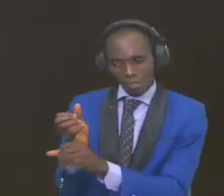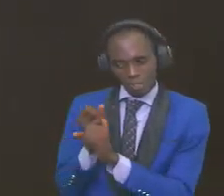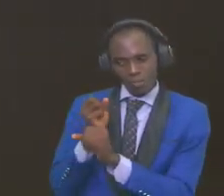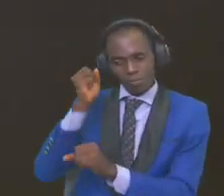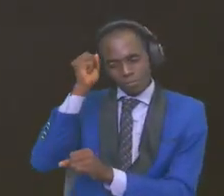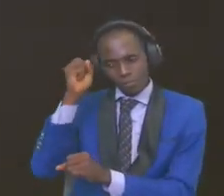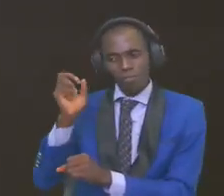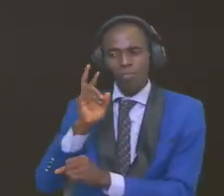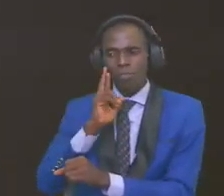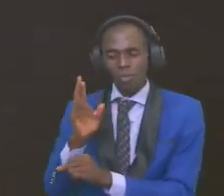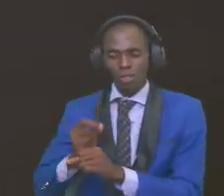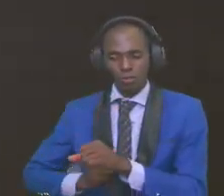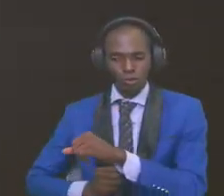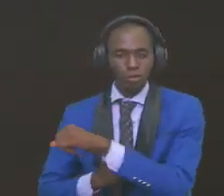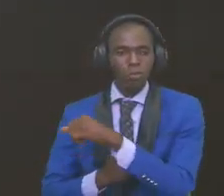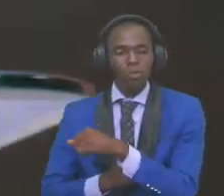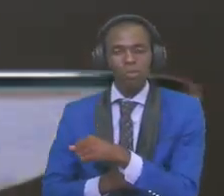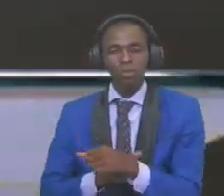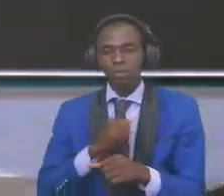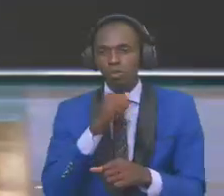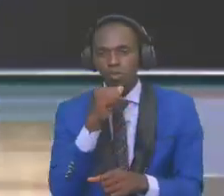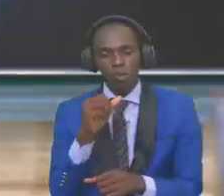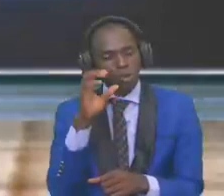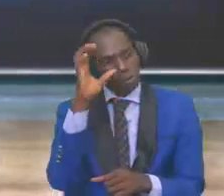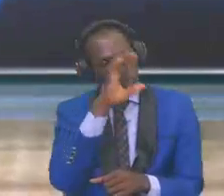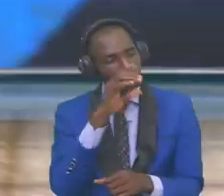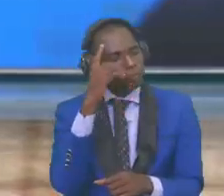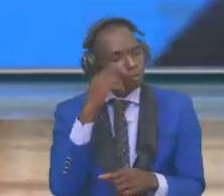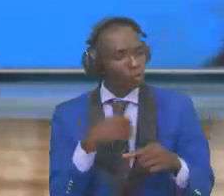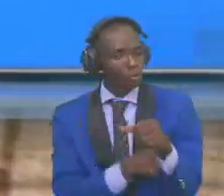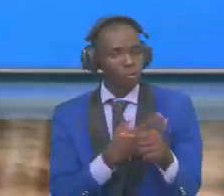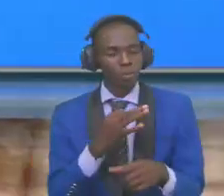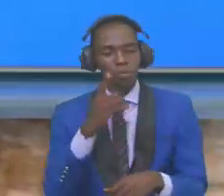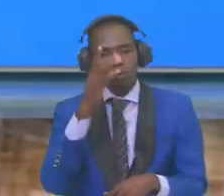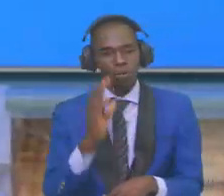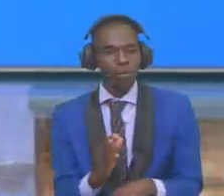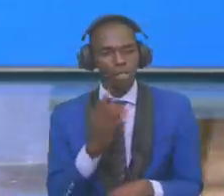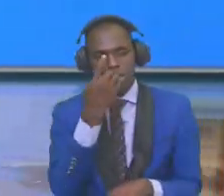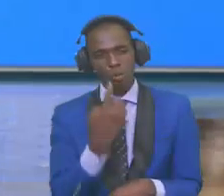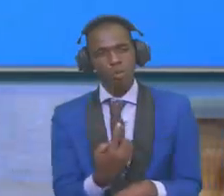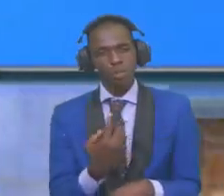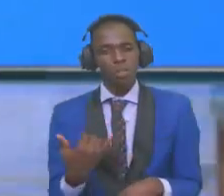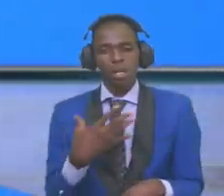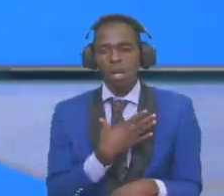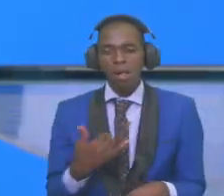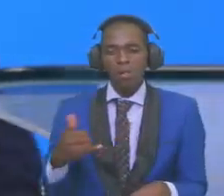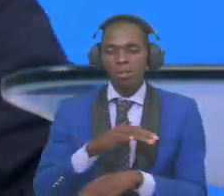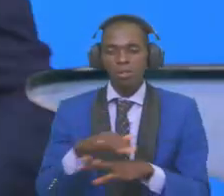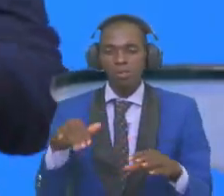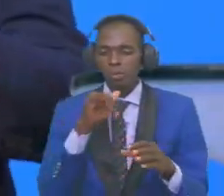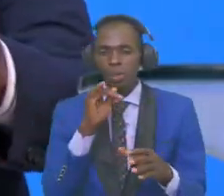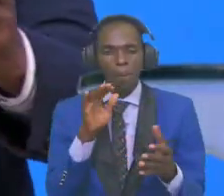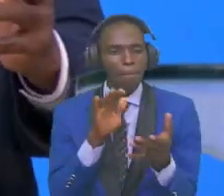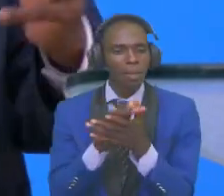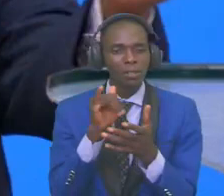not looking for the support of God alone, and they do not believe that the work belongs to the Lord. We